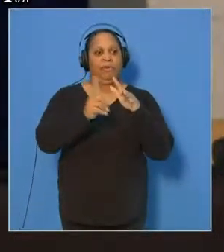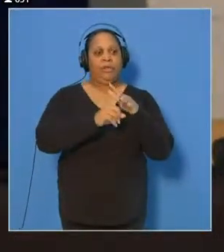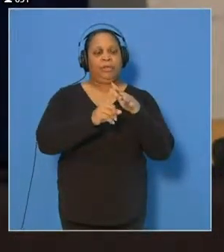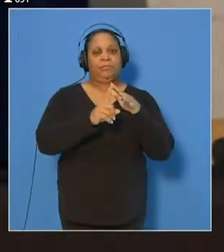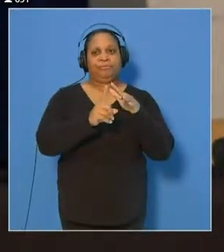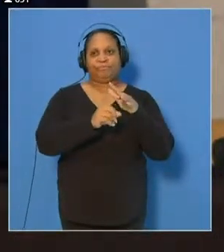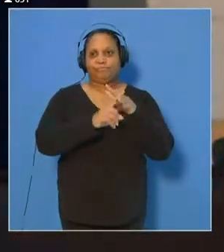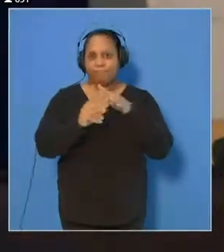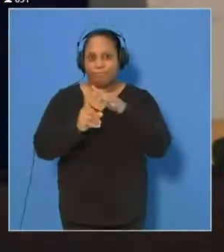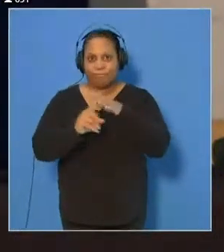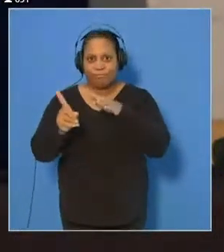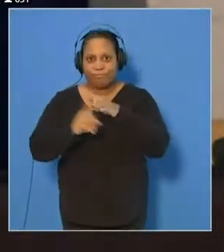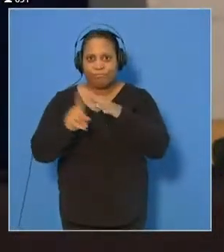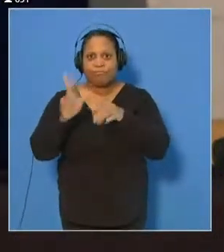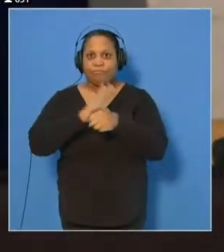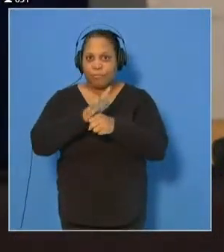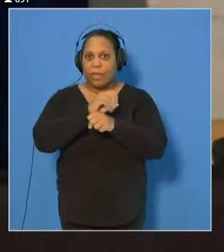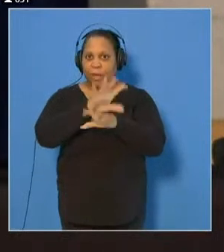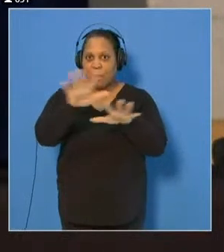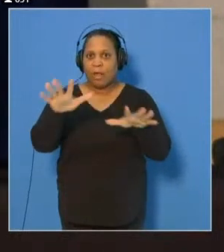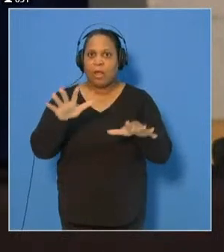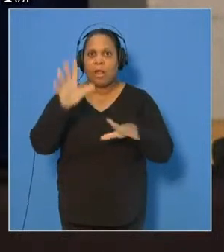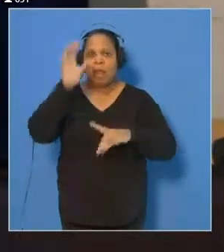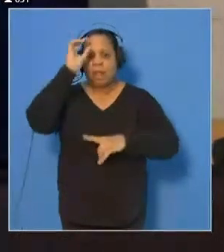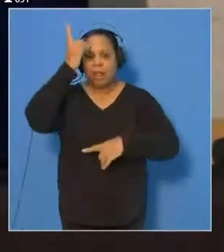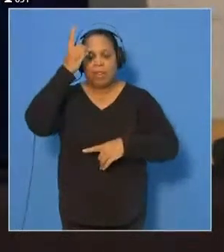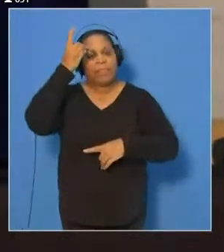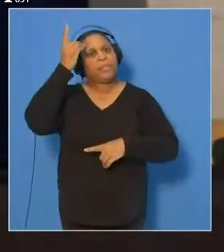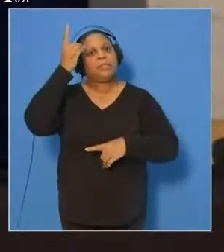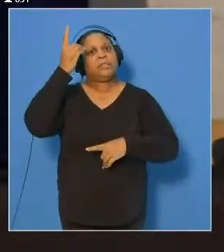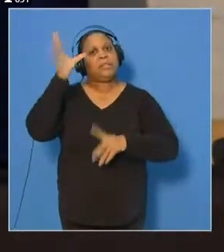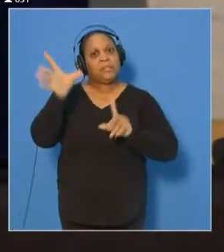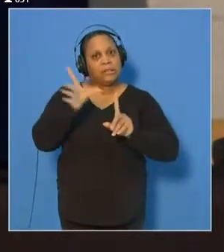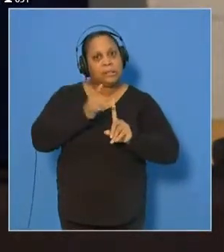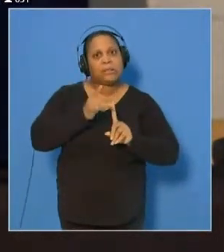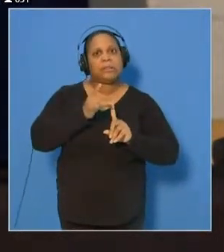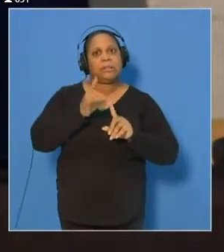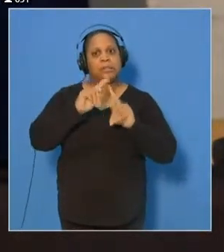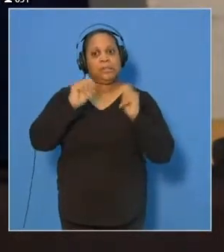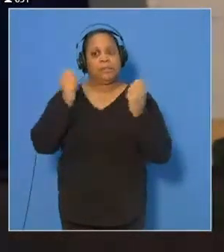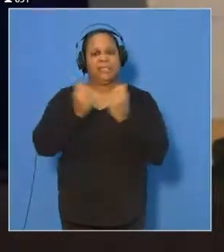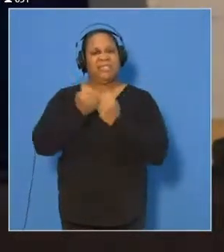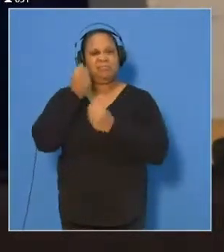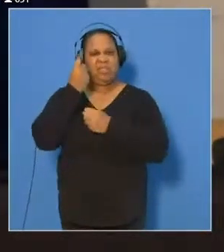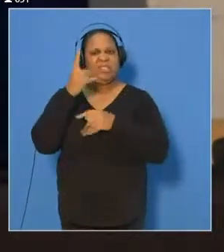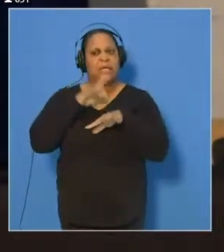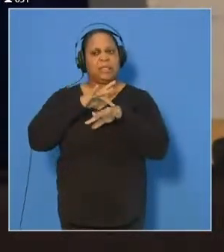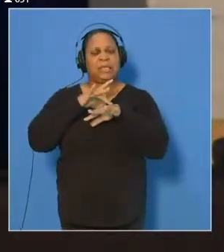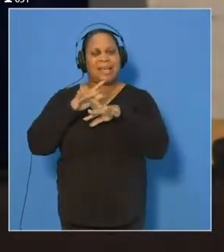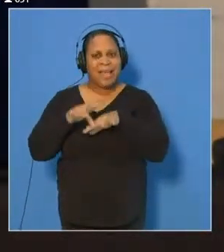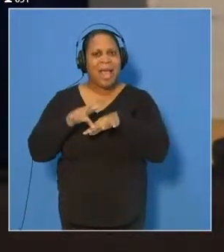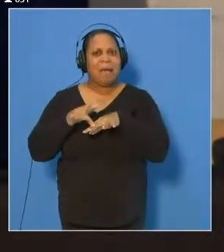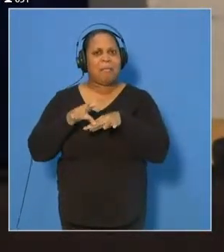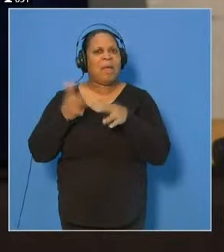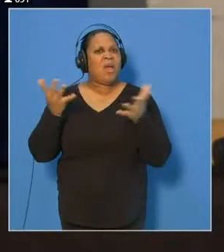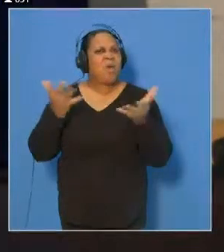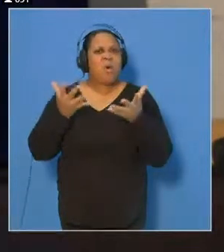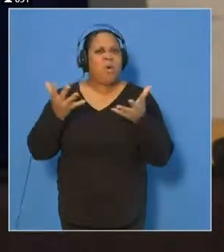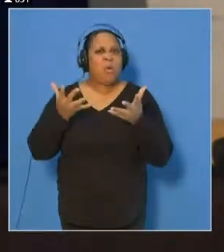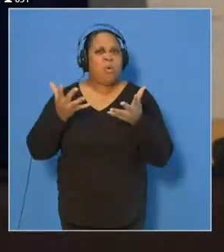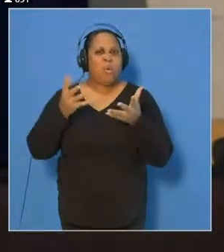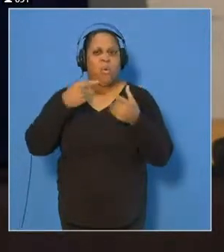COVID-19, the Epidemiology and Surveillance Unit recognized there is a gap in understanding of what public